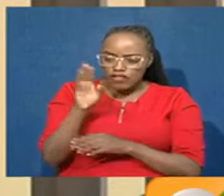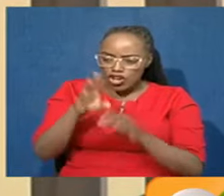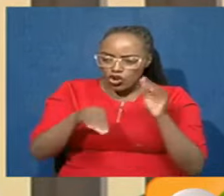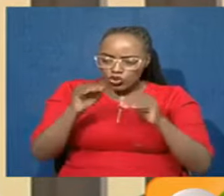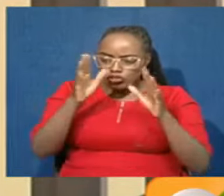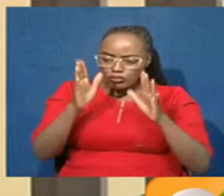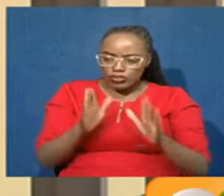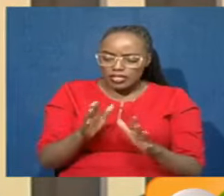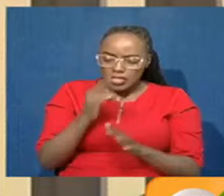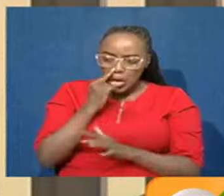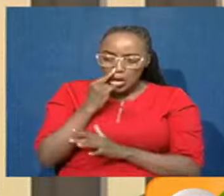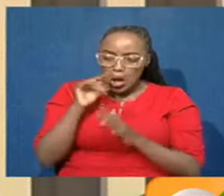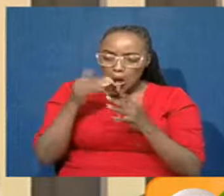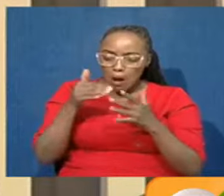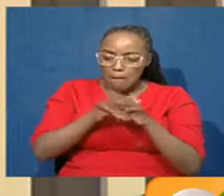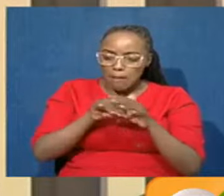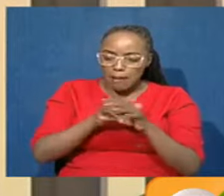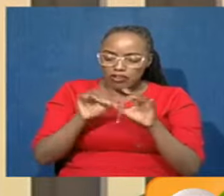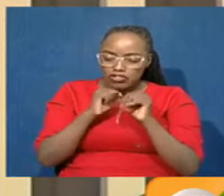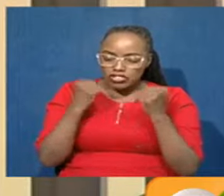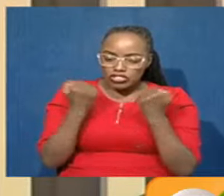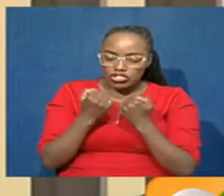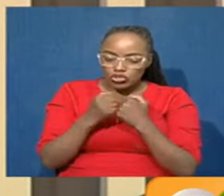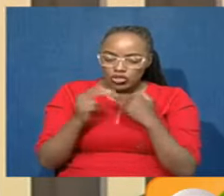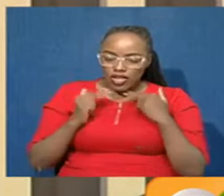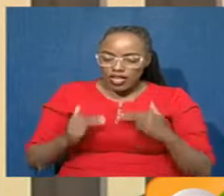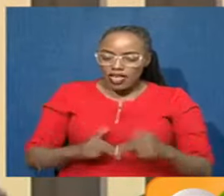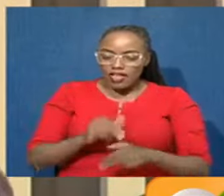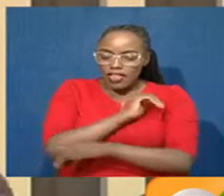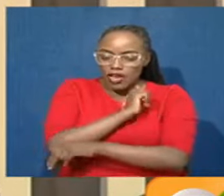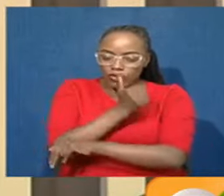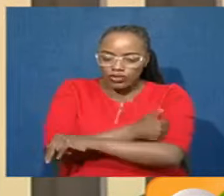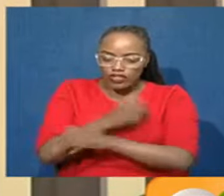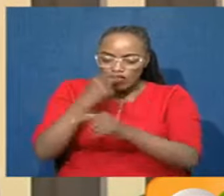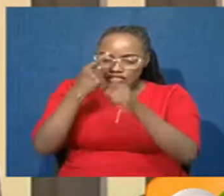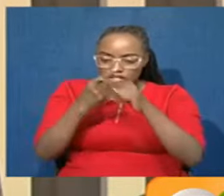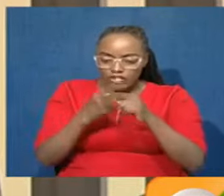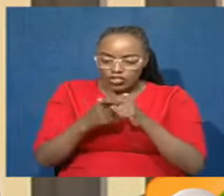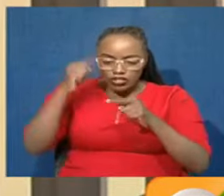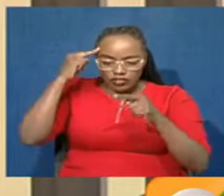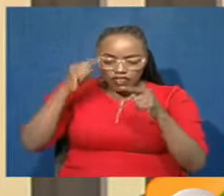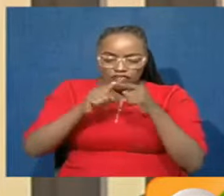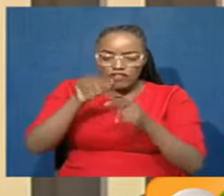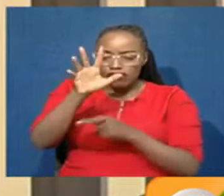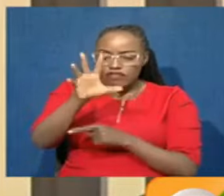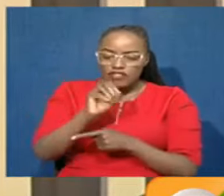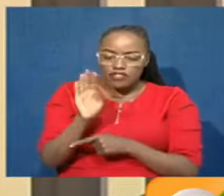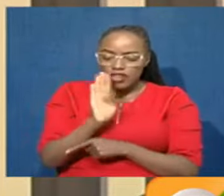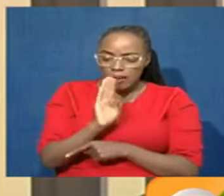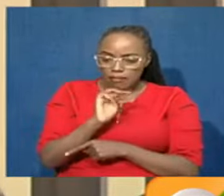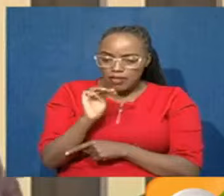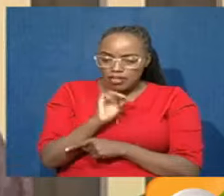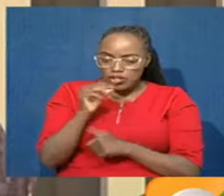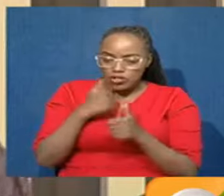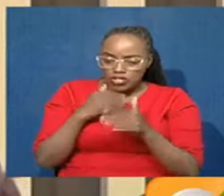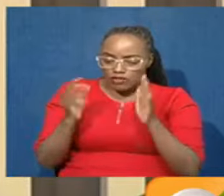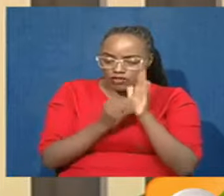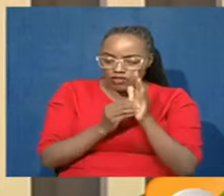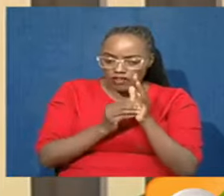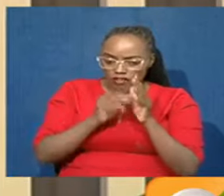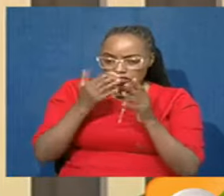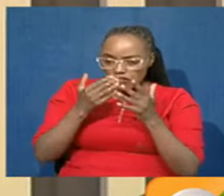contributors or members of the social health authority. So in total, we are now targeting 50 million, if I'm to be precise, based on the